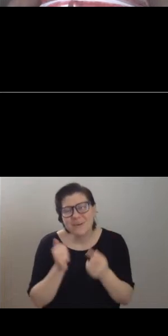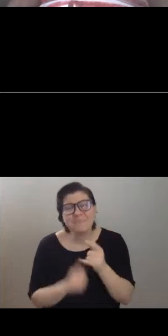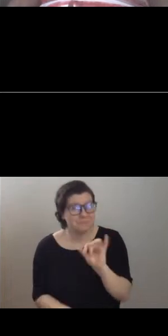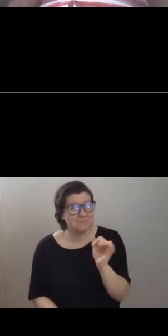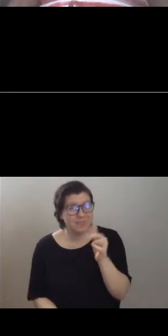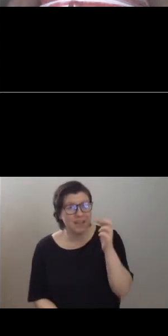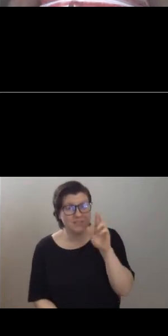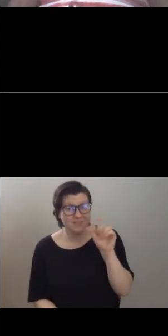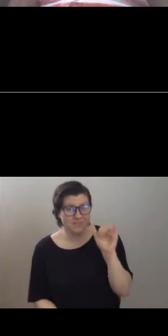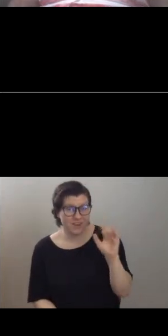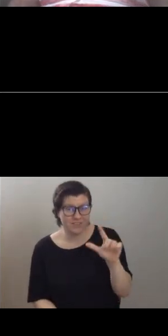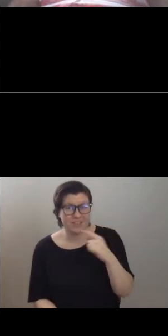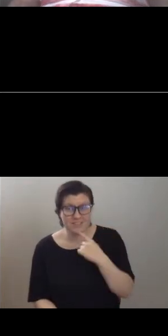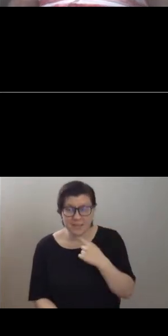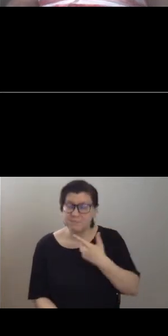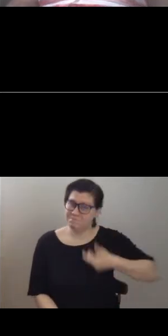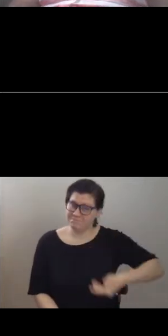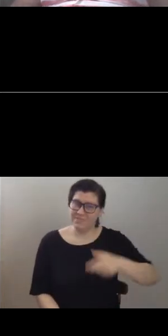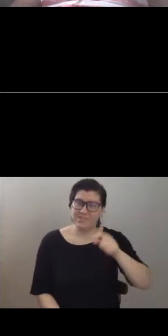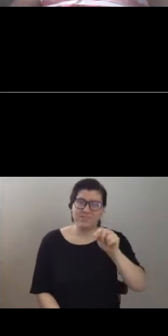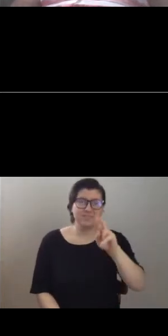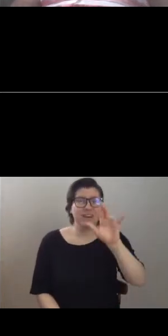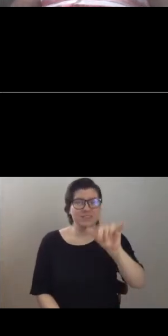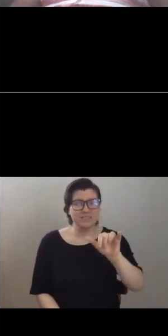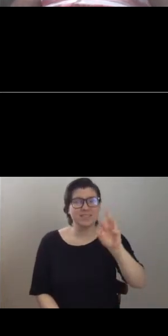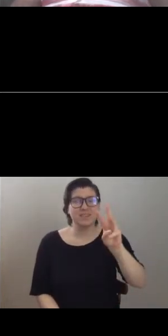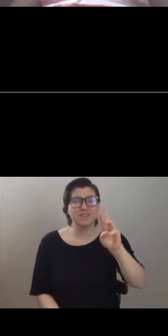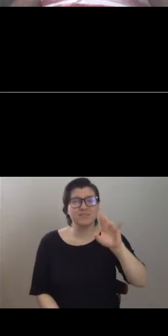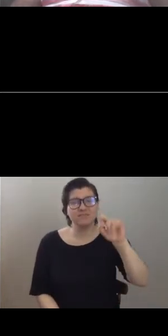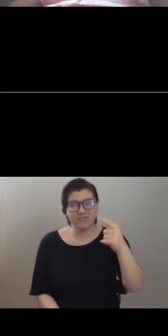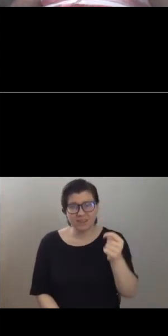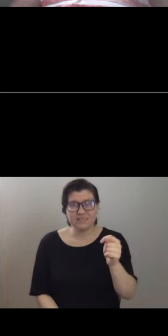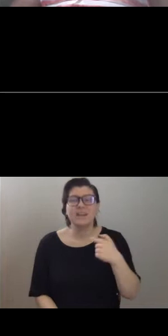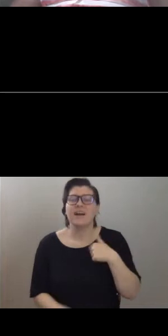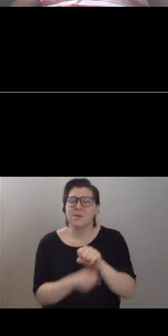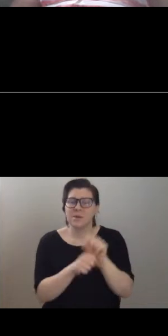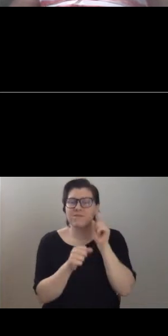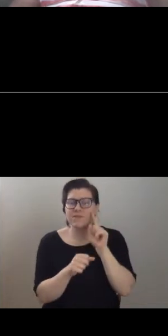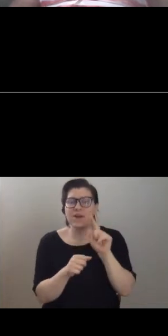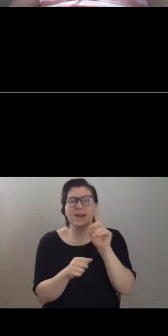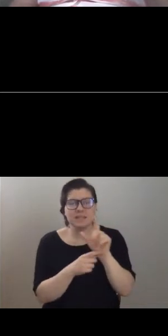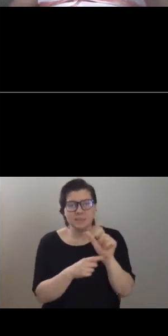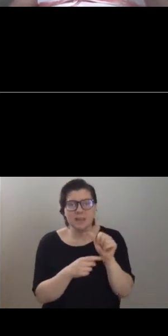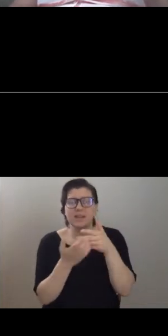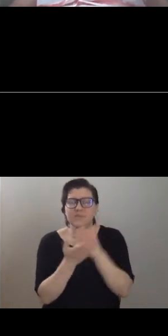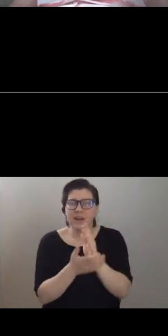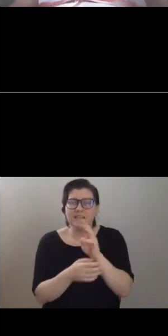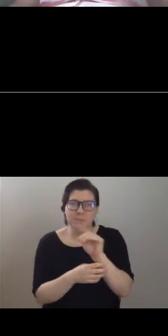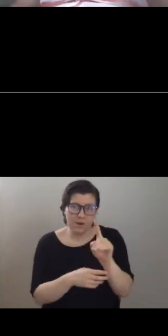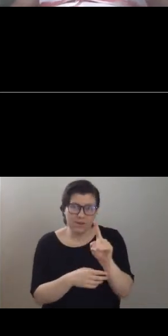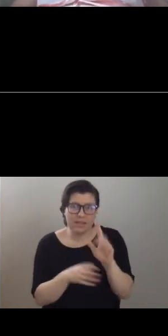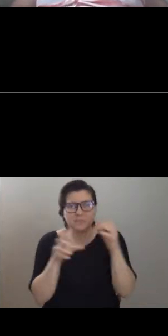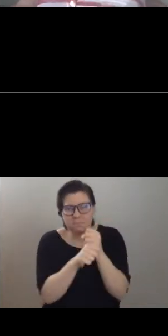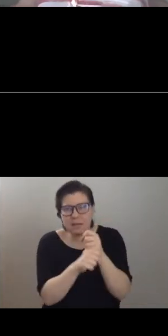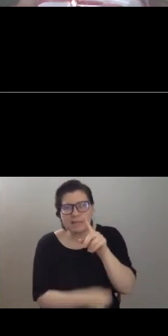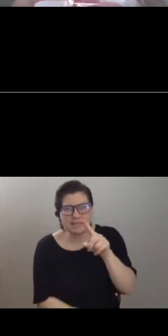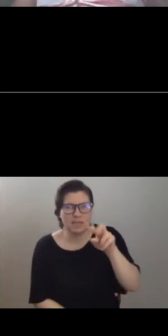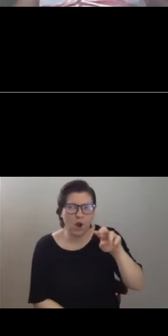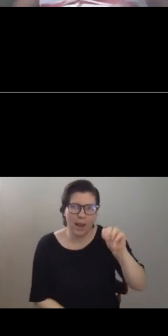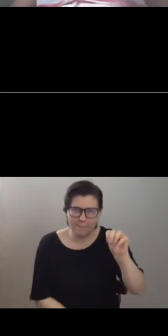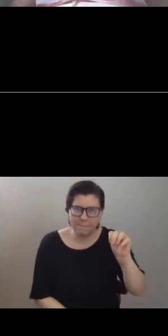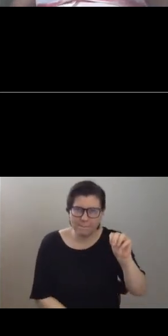am Tracy Wright, and I work for Disability Rights Maryland, DRM, you may hear, and it is